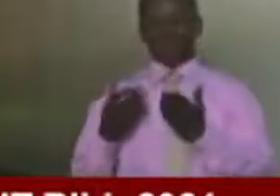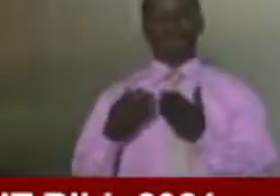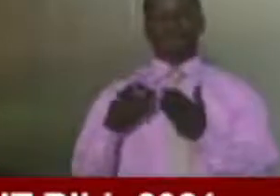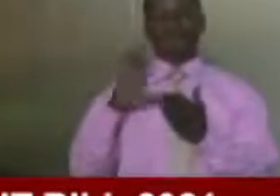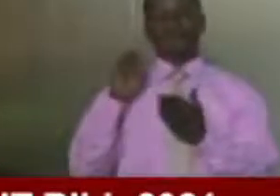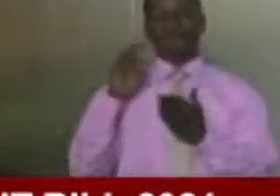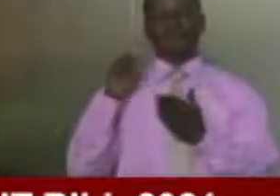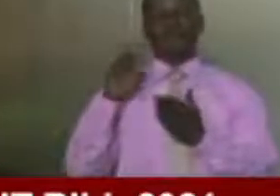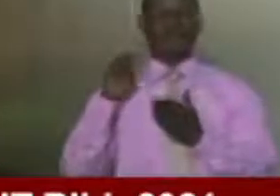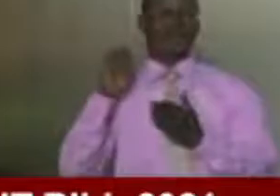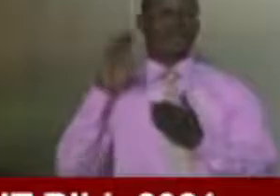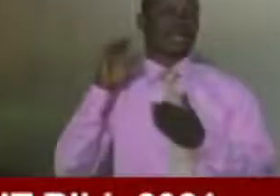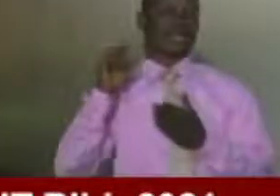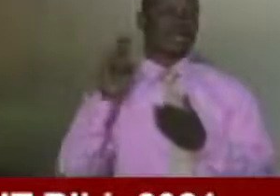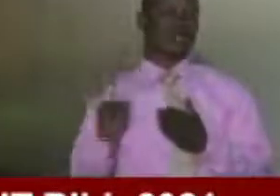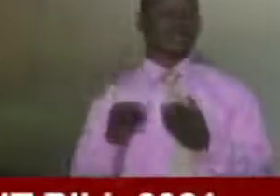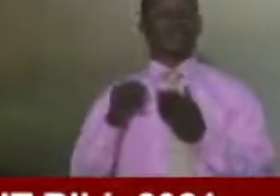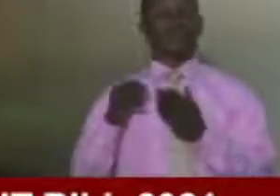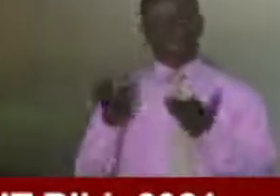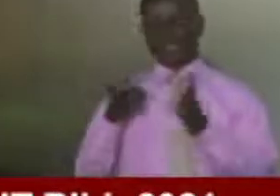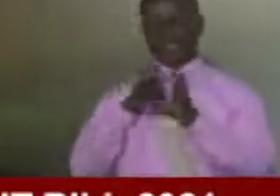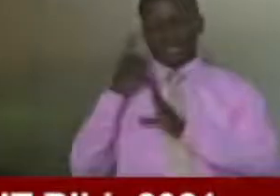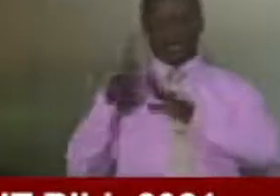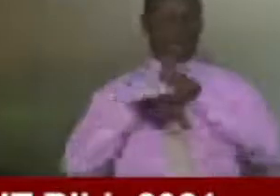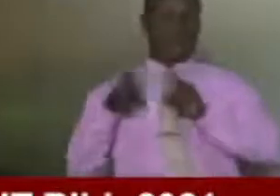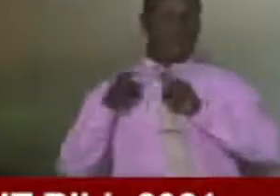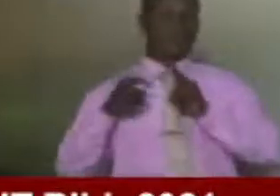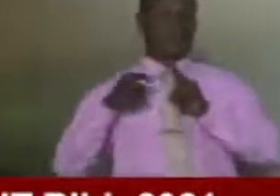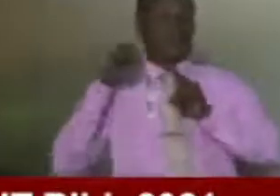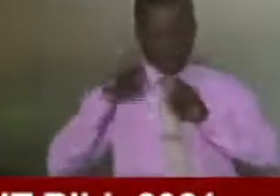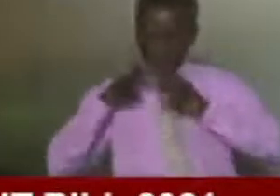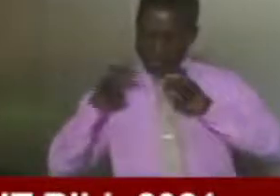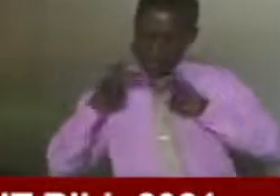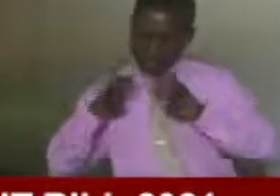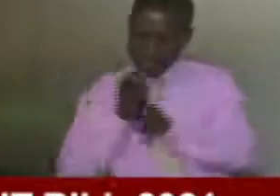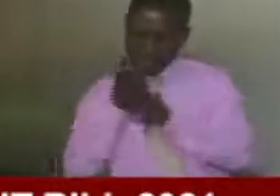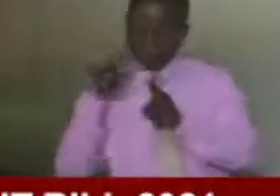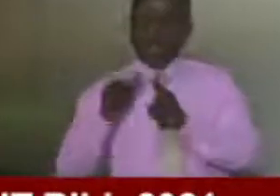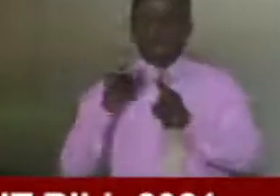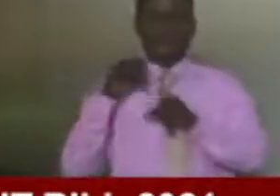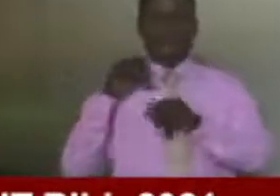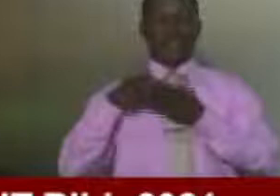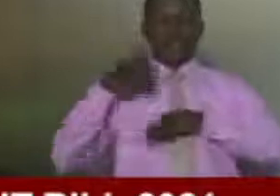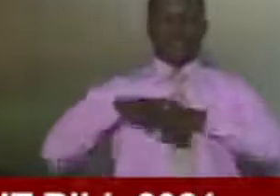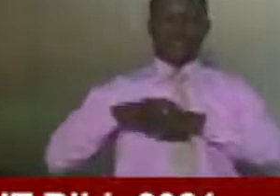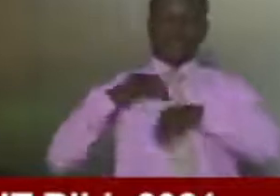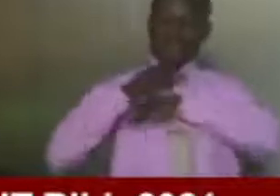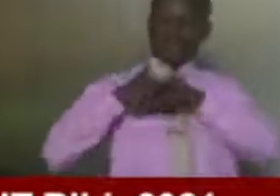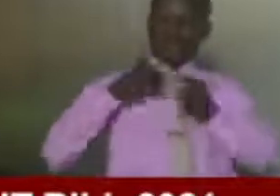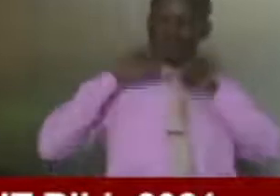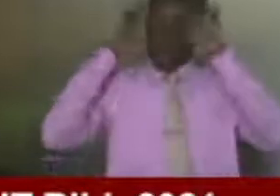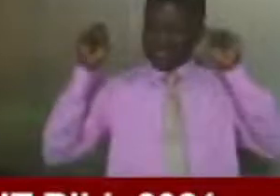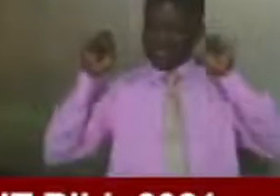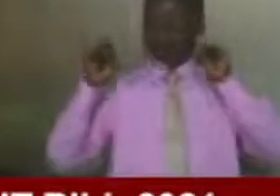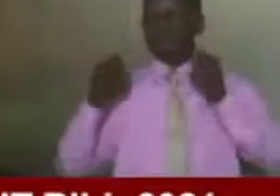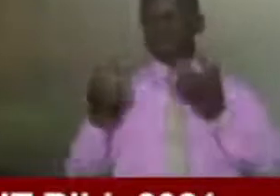primaries, but they also have to take care of all this, look at it very carefully, so that by the time it gets back to the president, the needful will